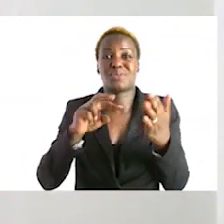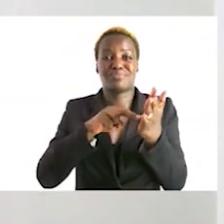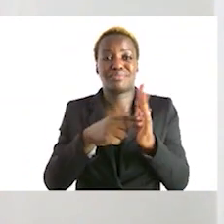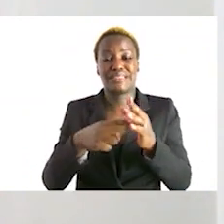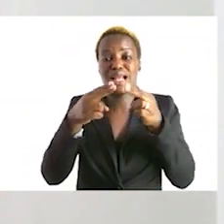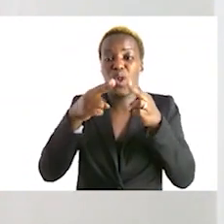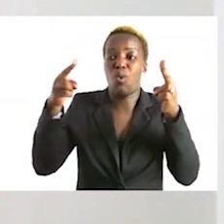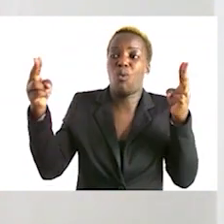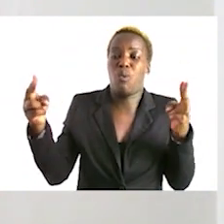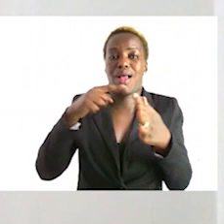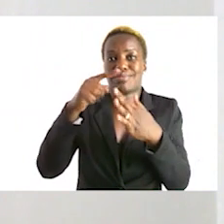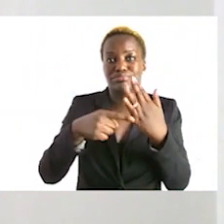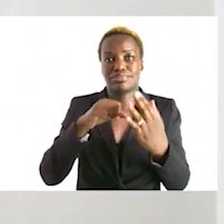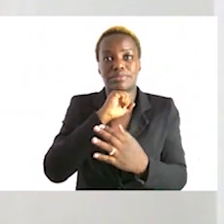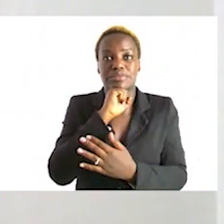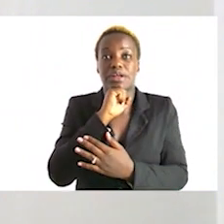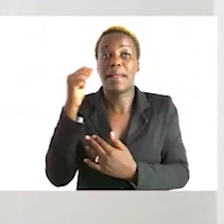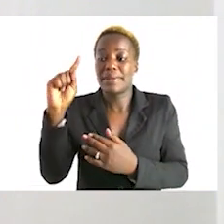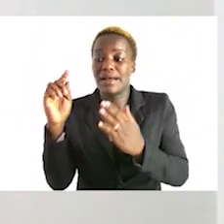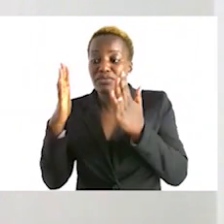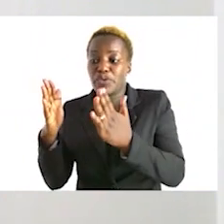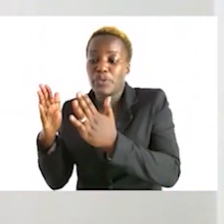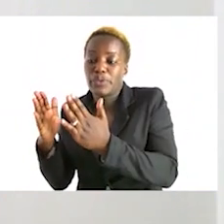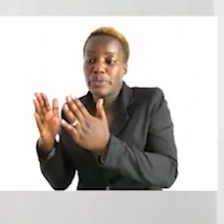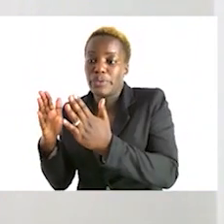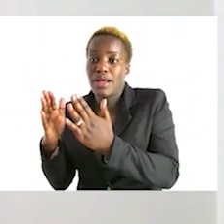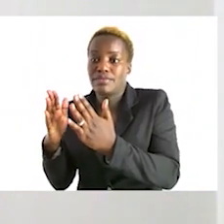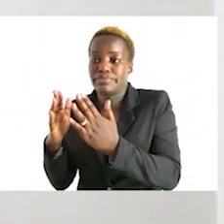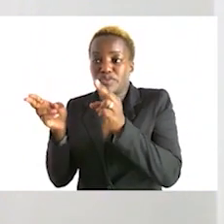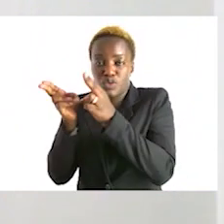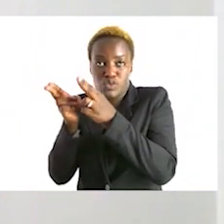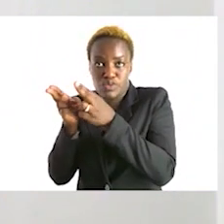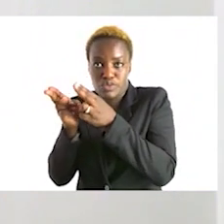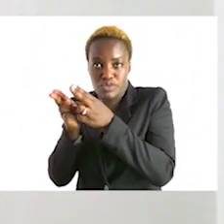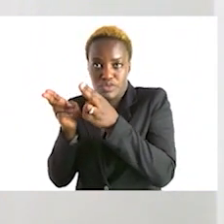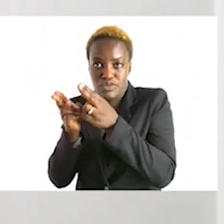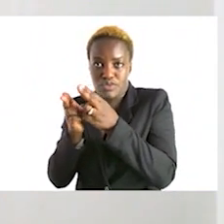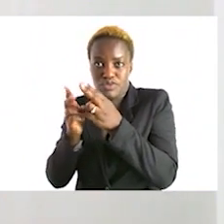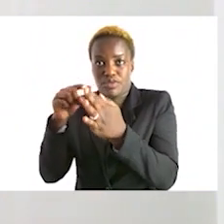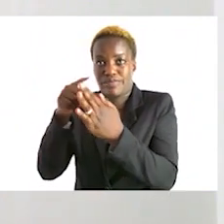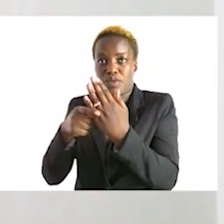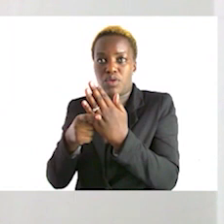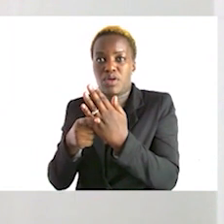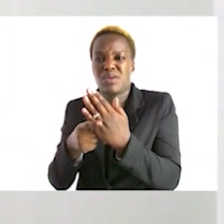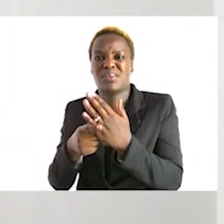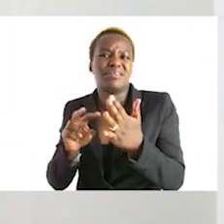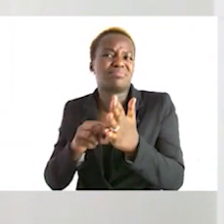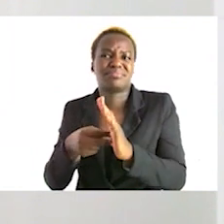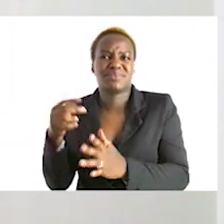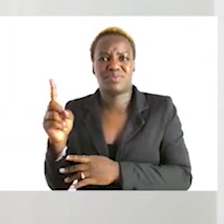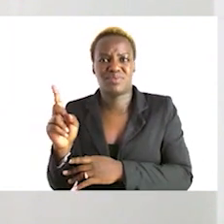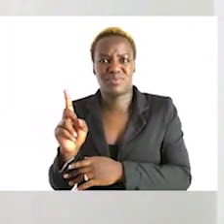vowels. Whenever we are having only one vowel in a word, the vowel